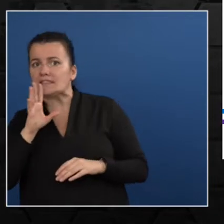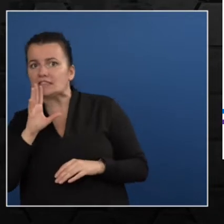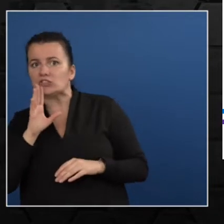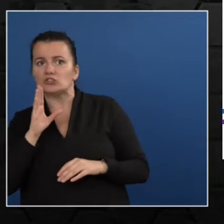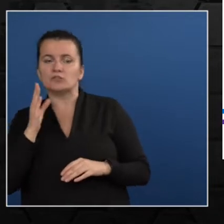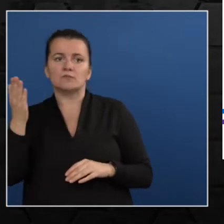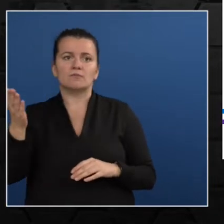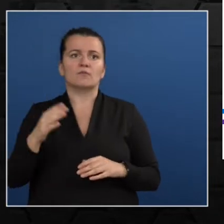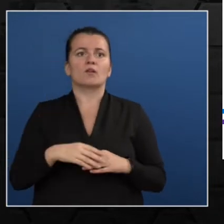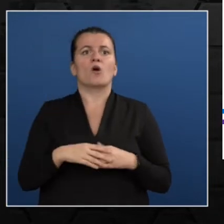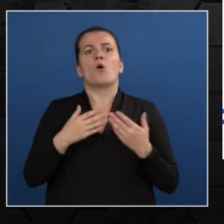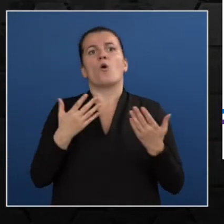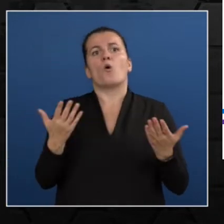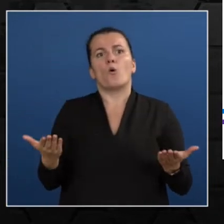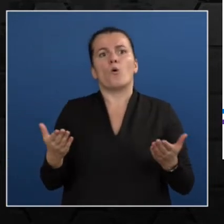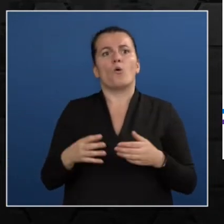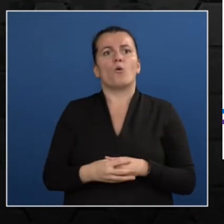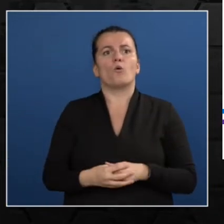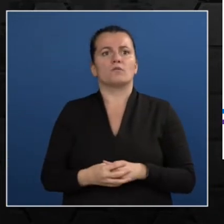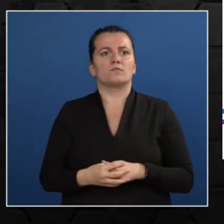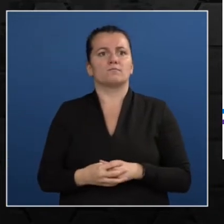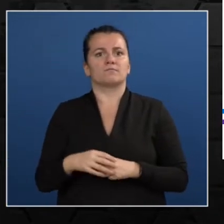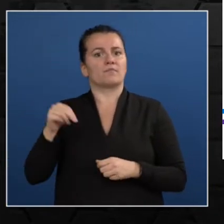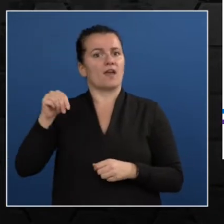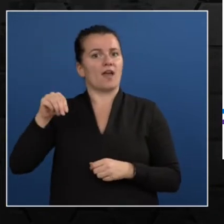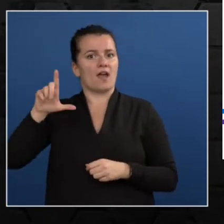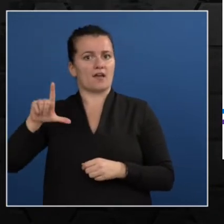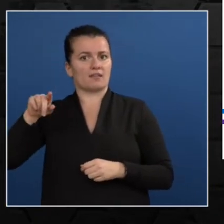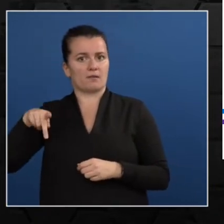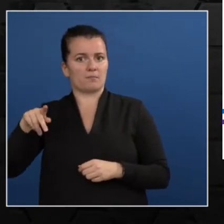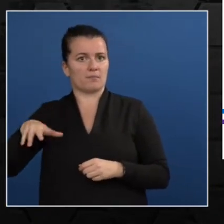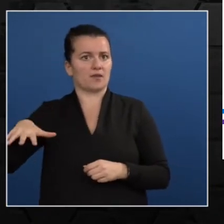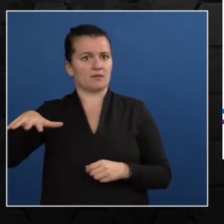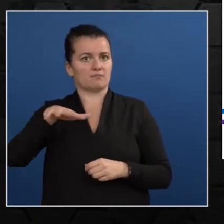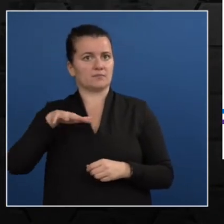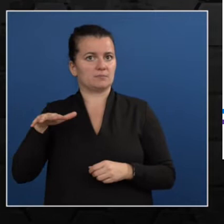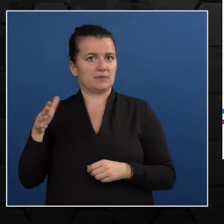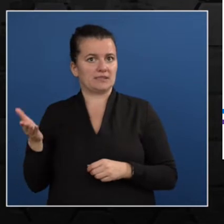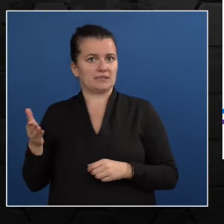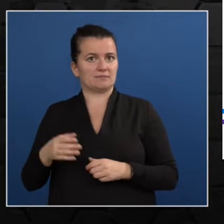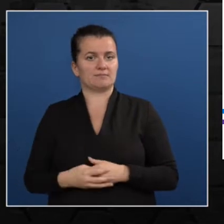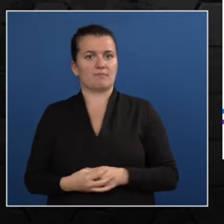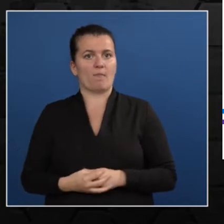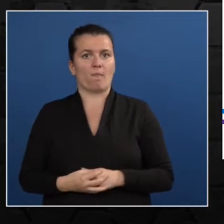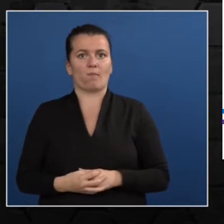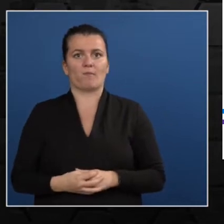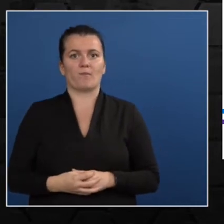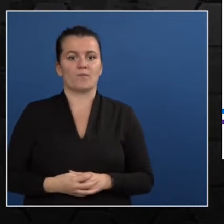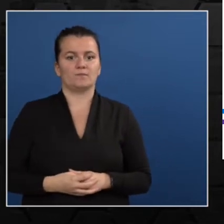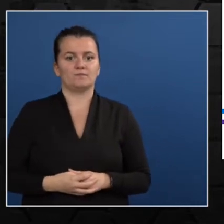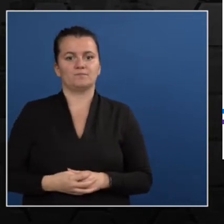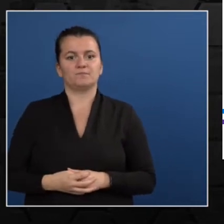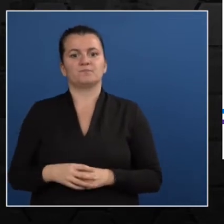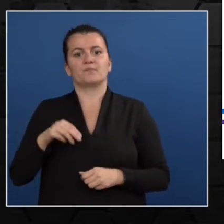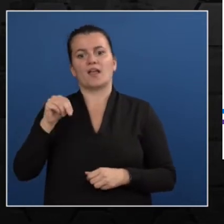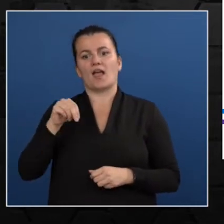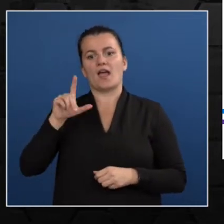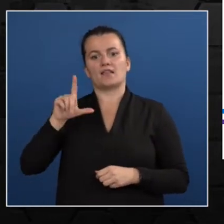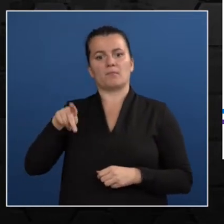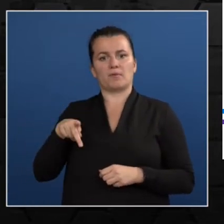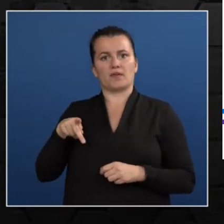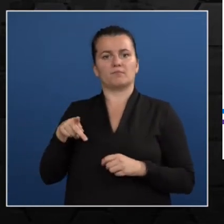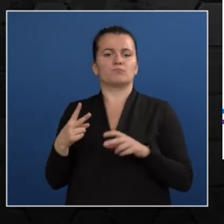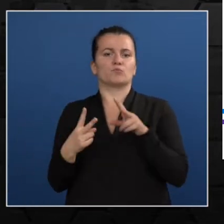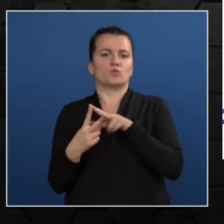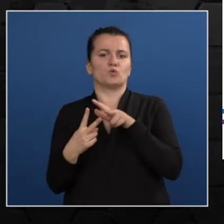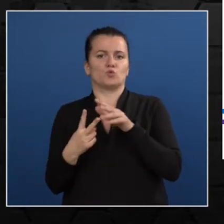speech part in the NLP space. Okay, so now we have two different types of NLP.